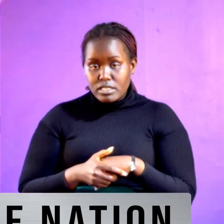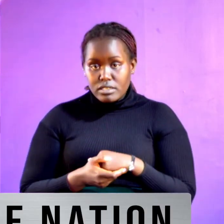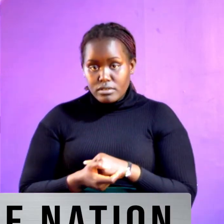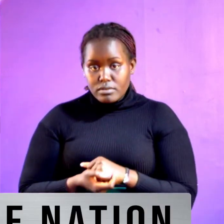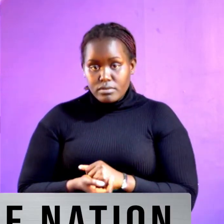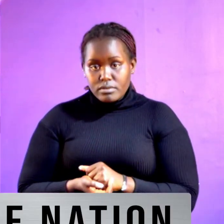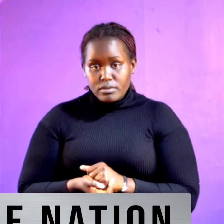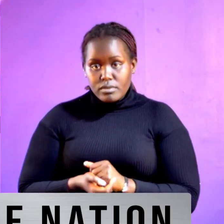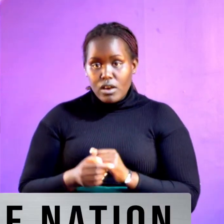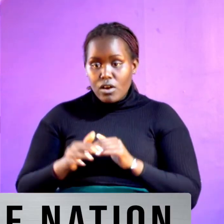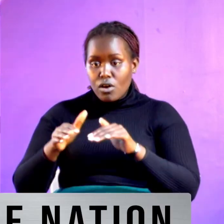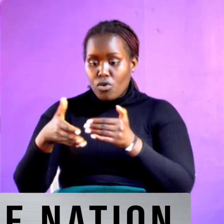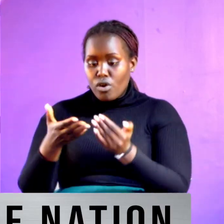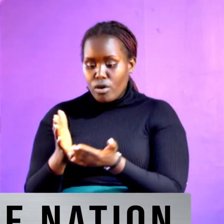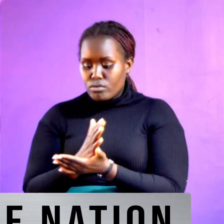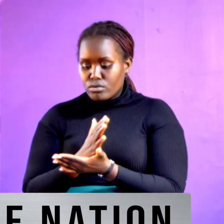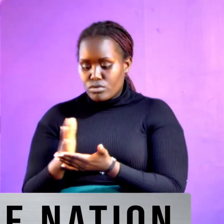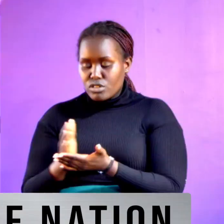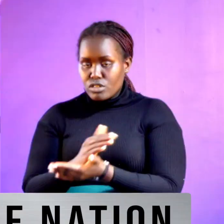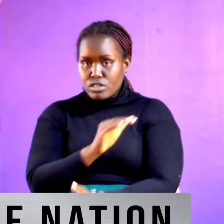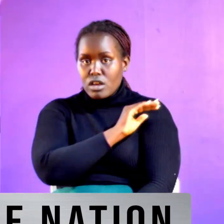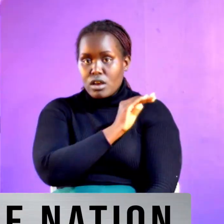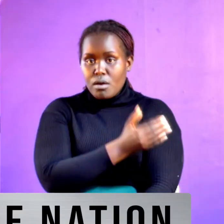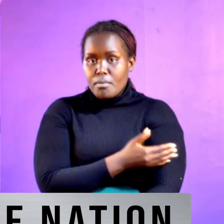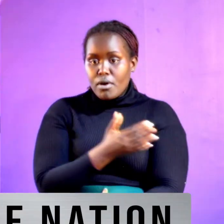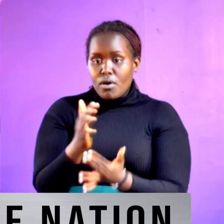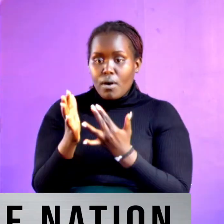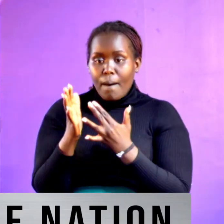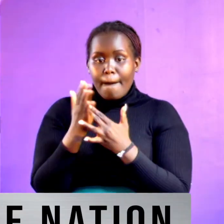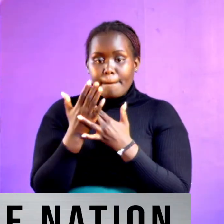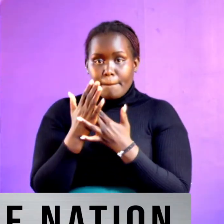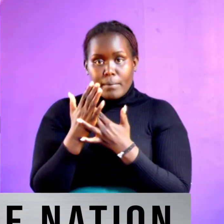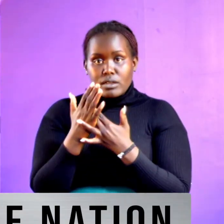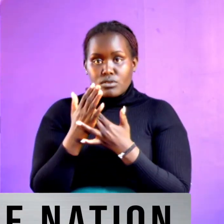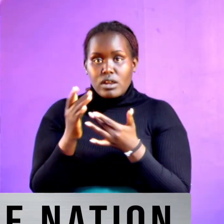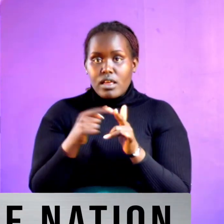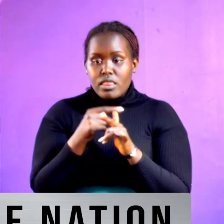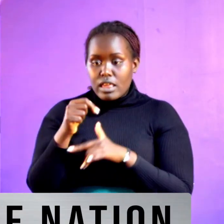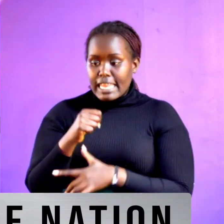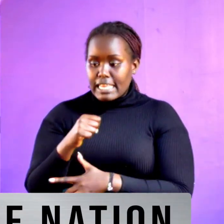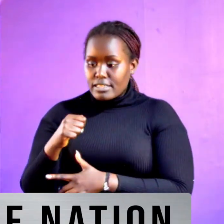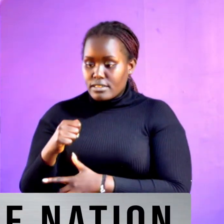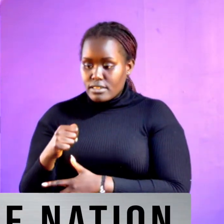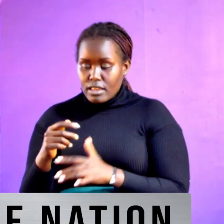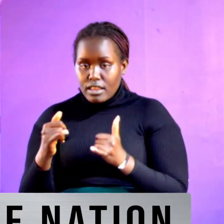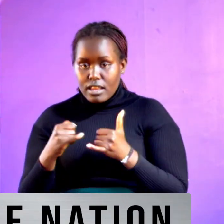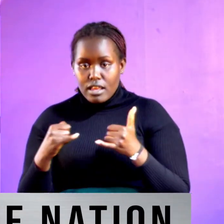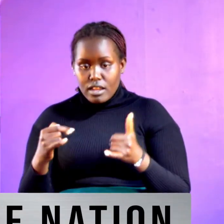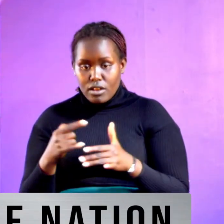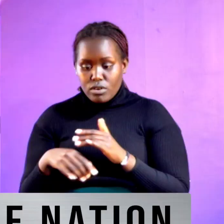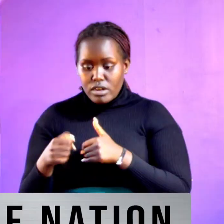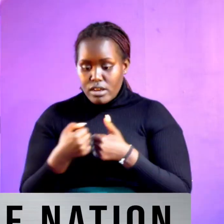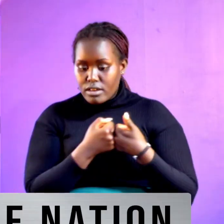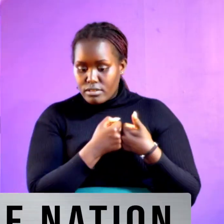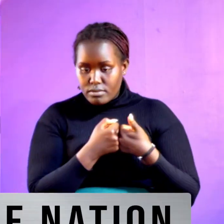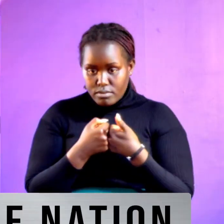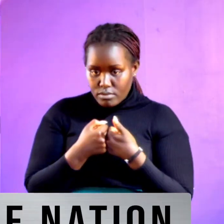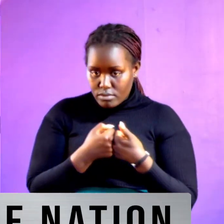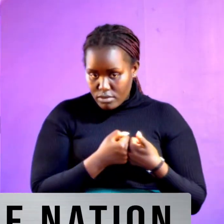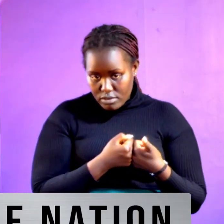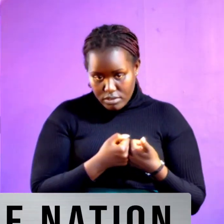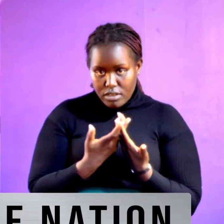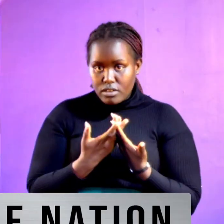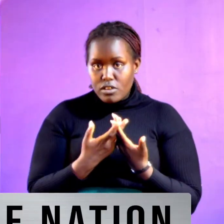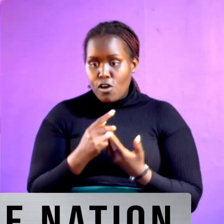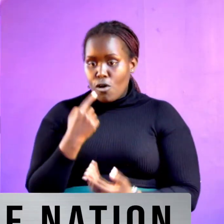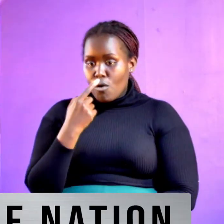to share power, you know. So it was between them both, you know, and they sidelined the struggling majority who are in the